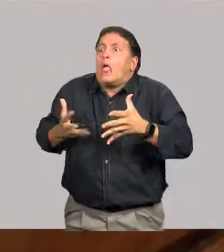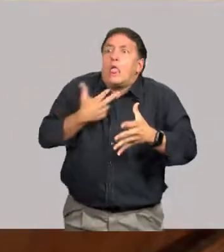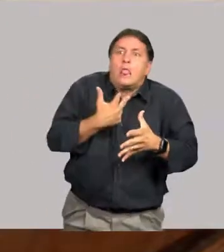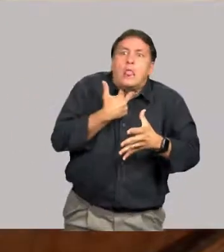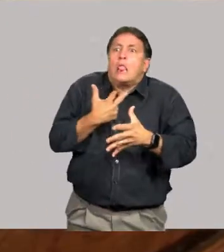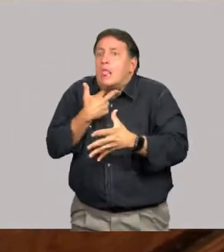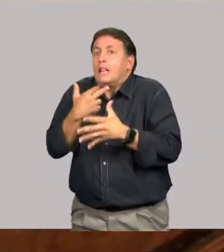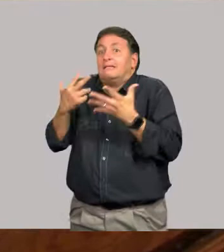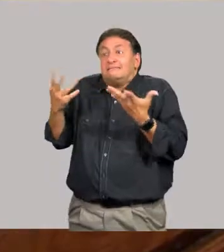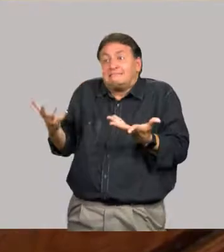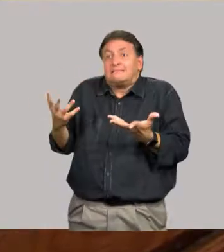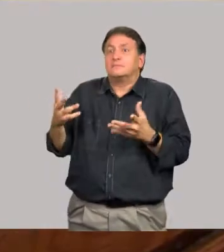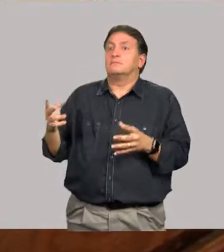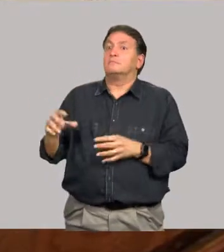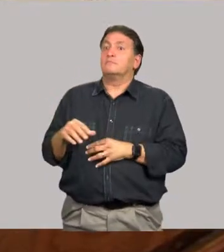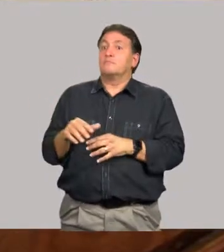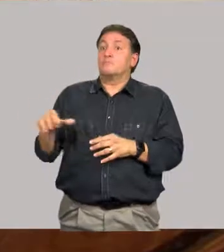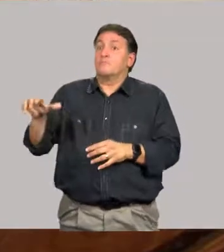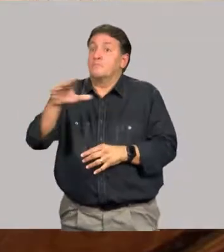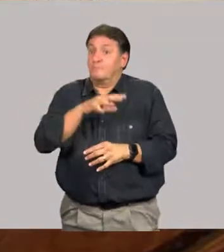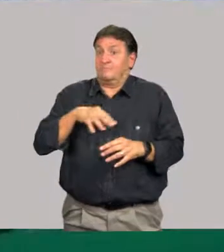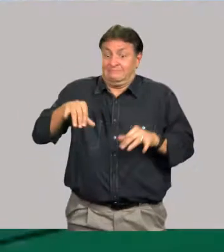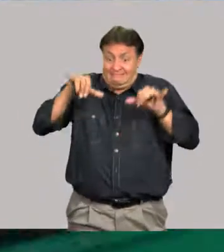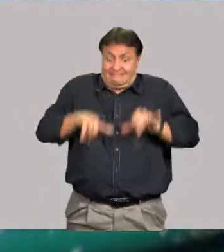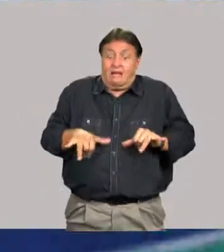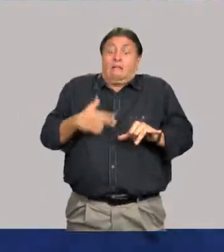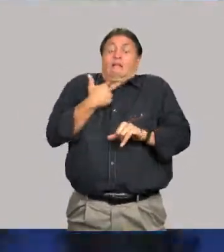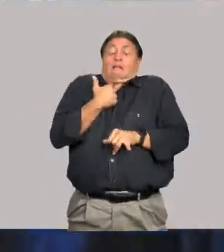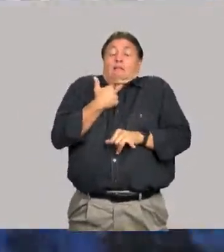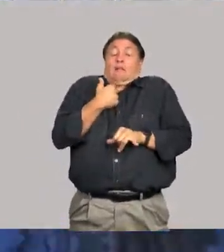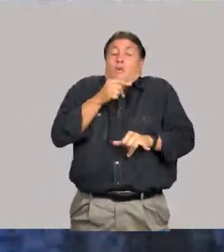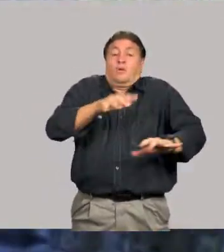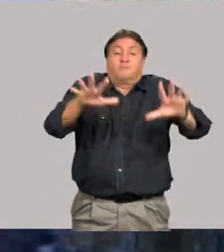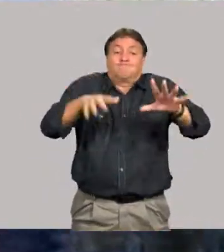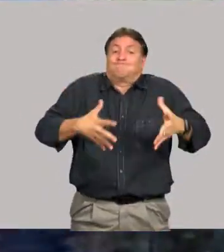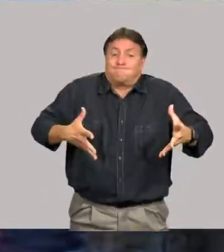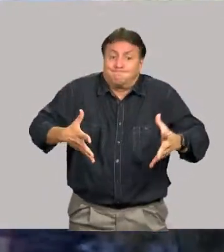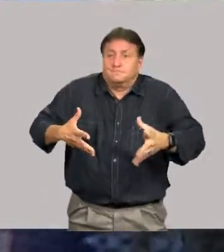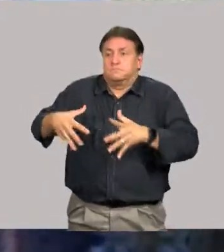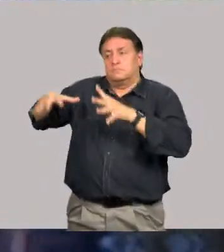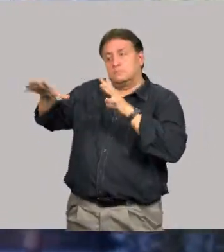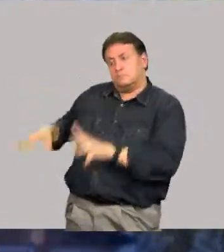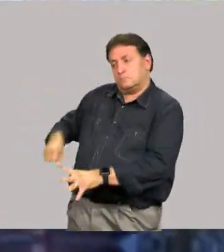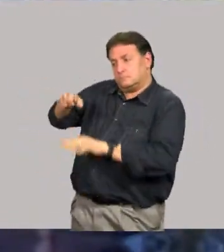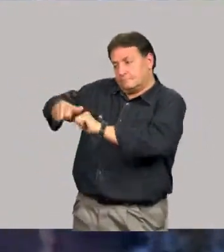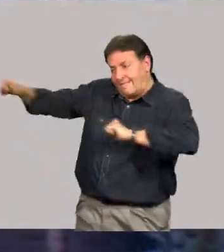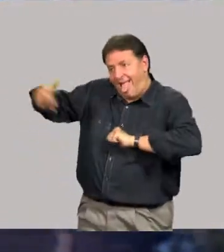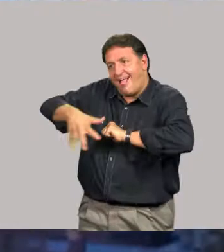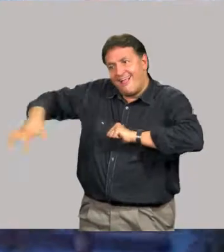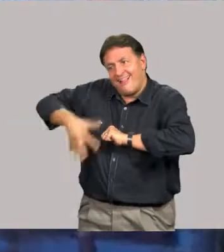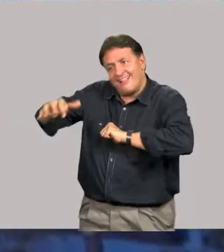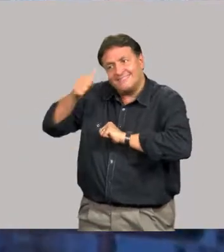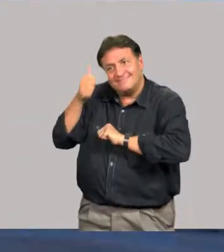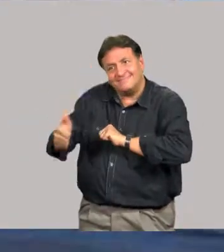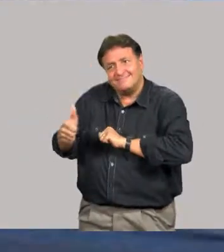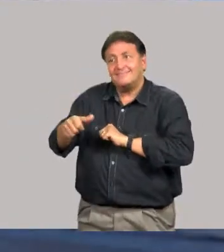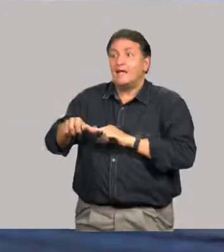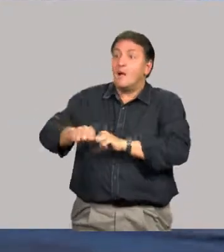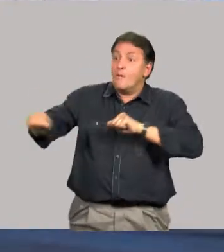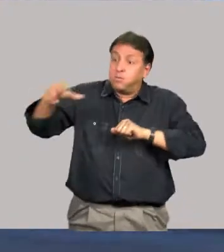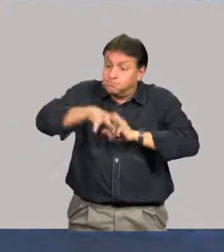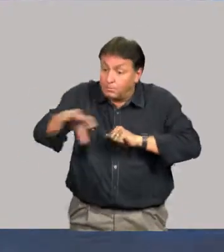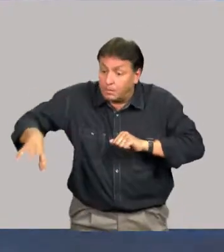mind. But to be ready, you'll need supplies. Some people may need to evacuate if they live in a storm surge